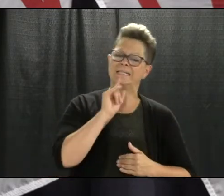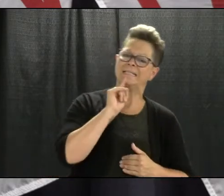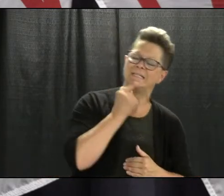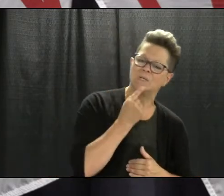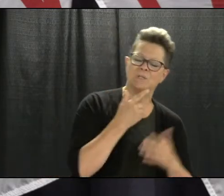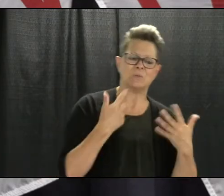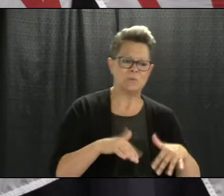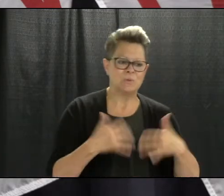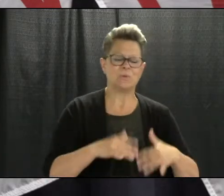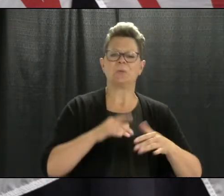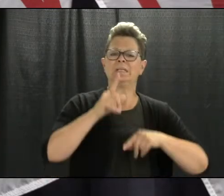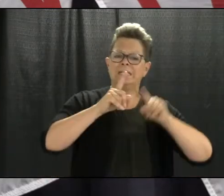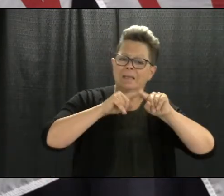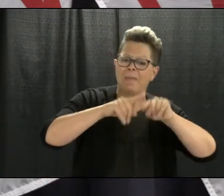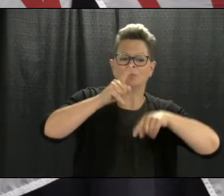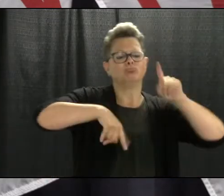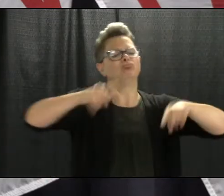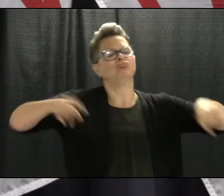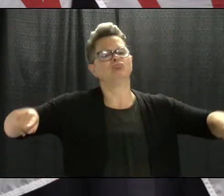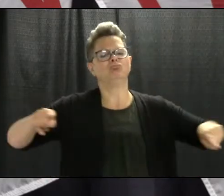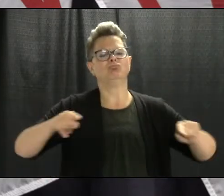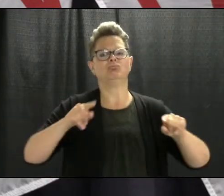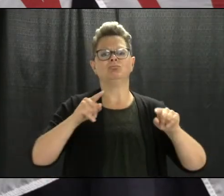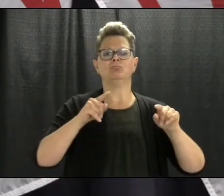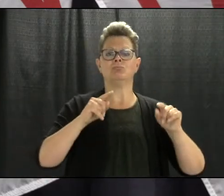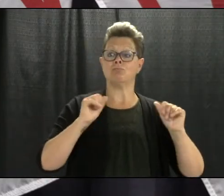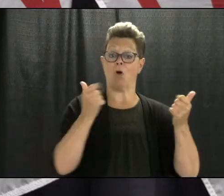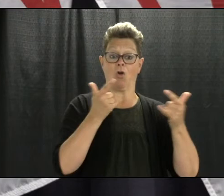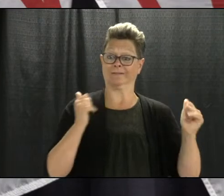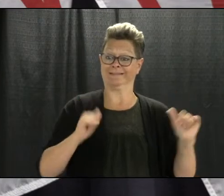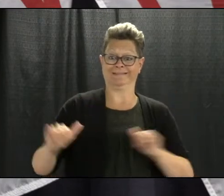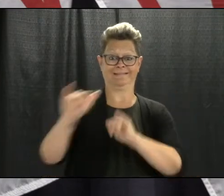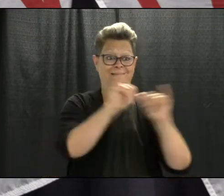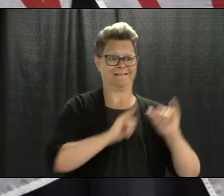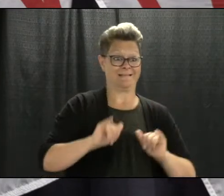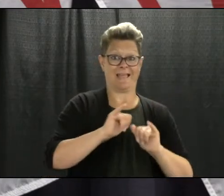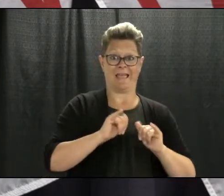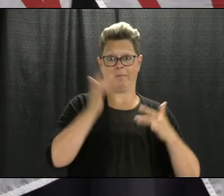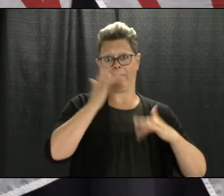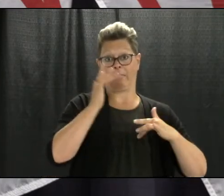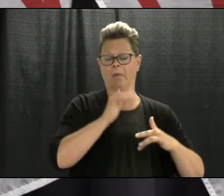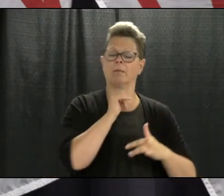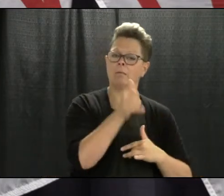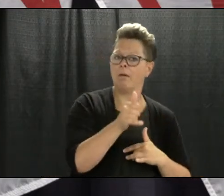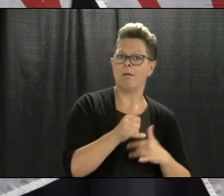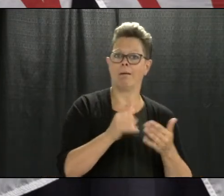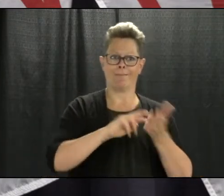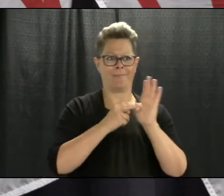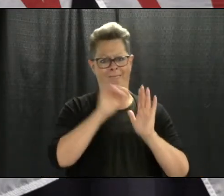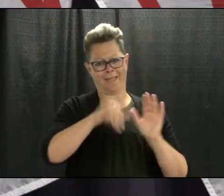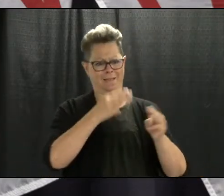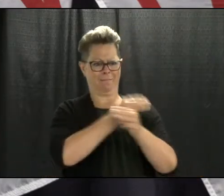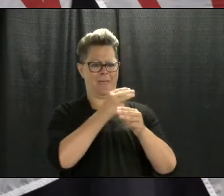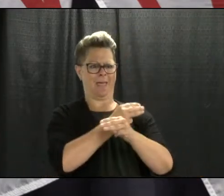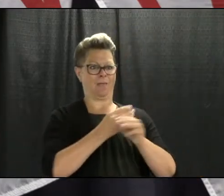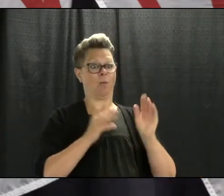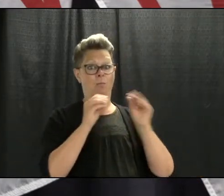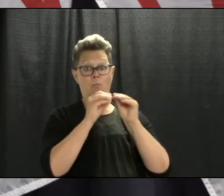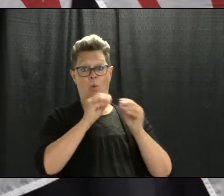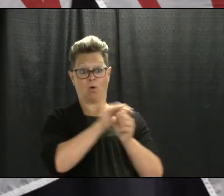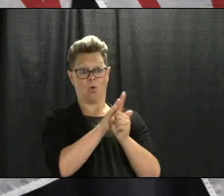even though they're not as frequent, with the increase, just because the way math works, with the increased number of cases, we were seeing